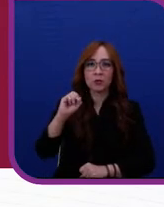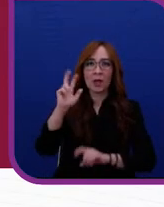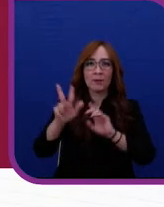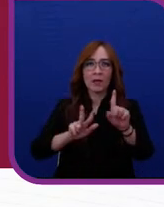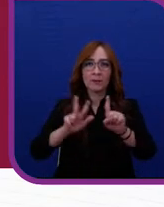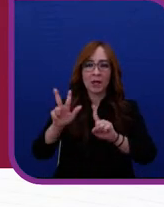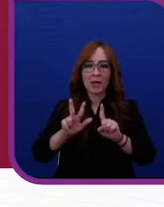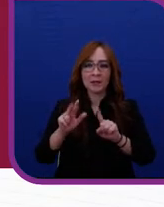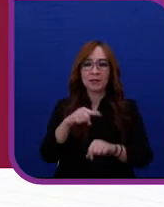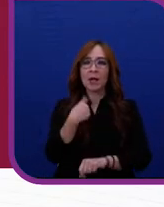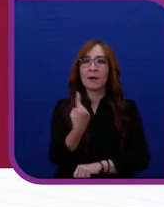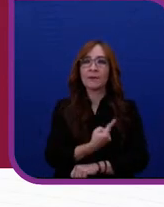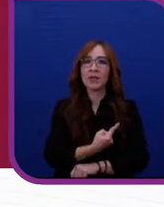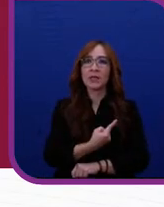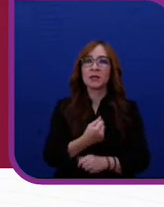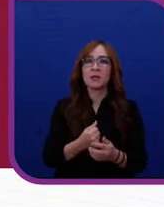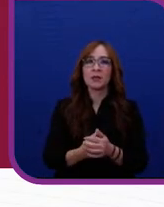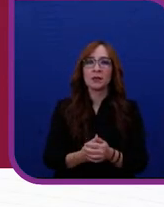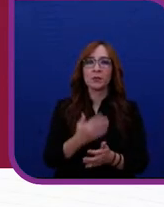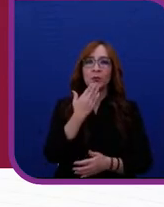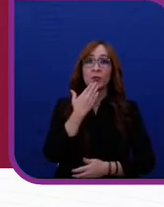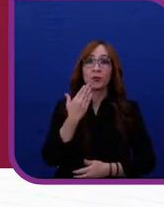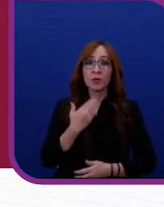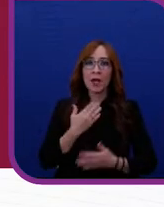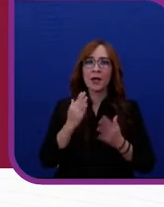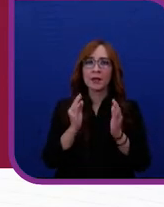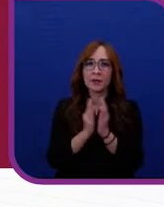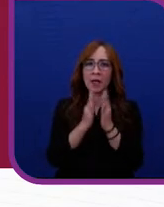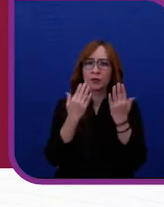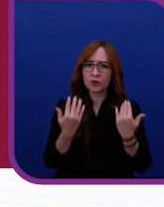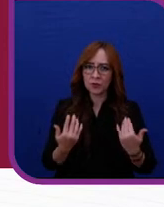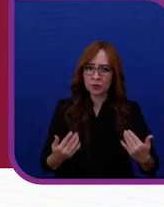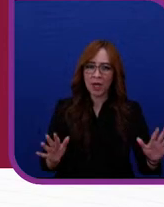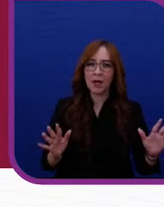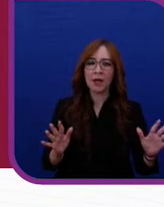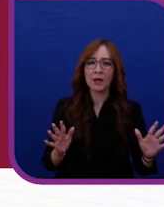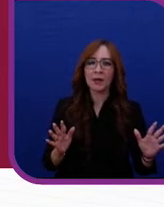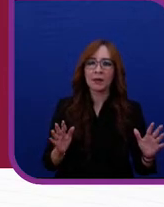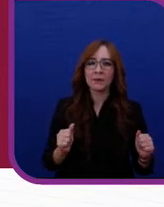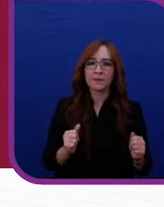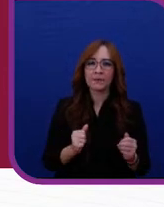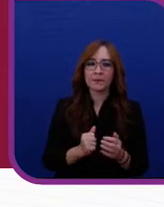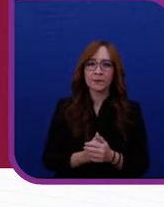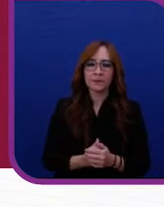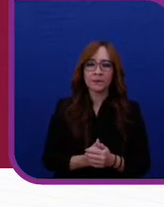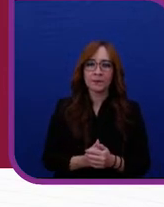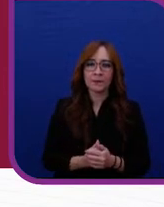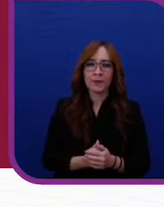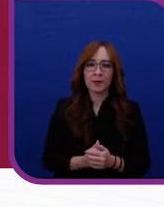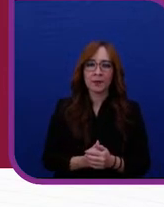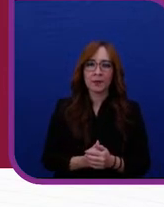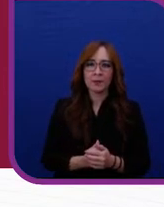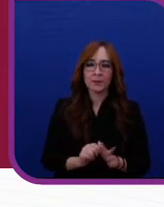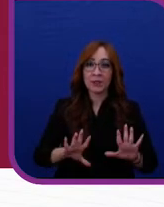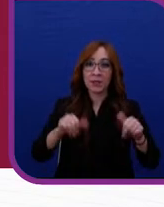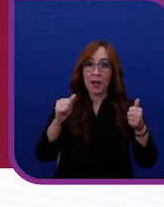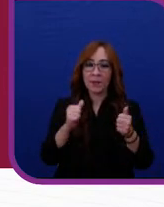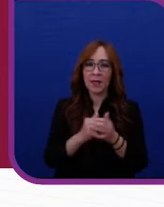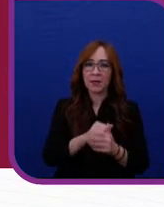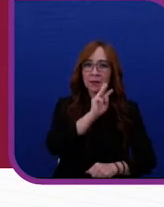collectively immobilize US Dollar three-point three billion from our